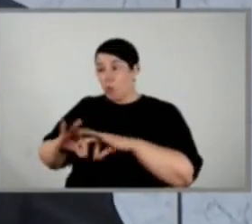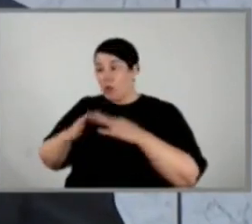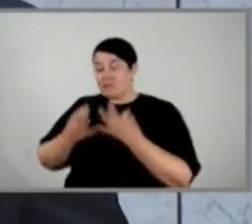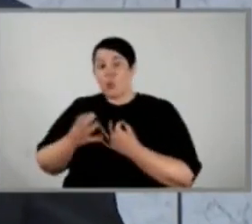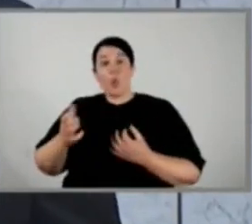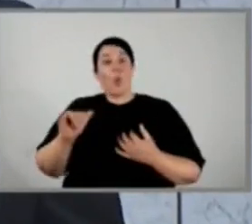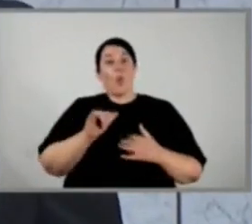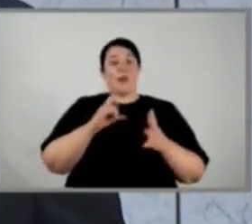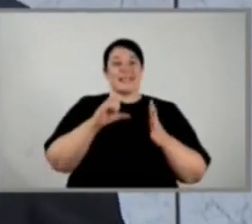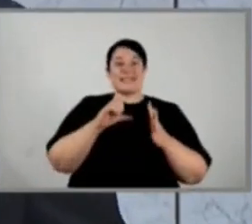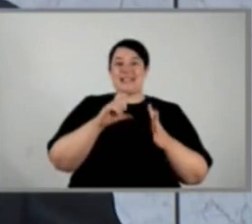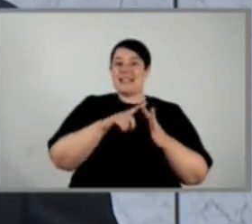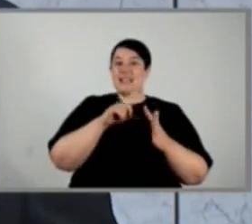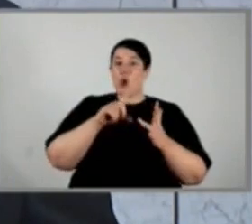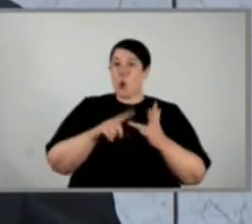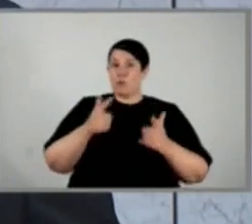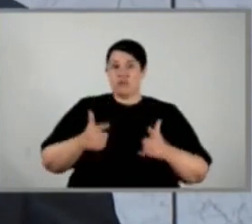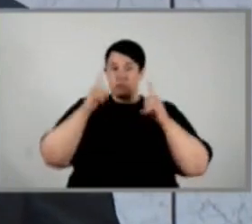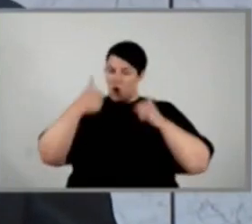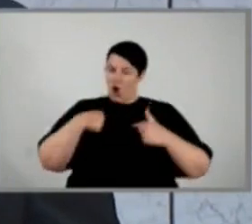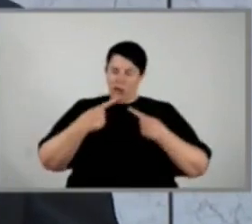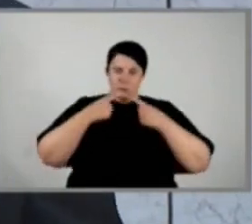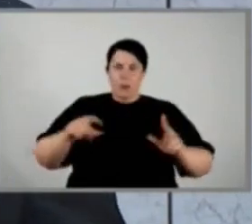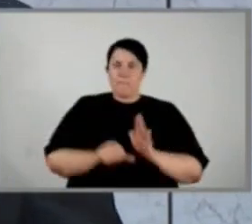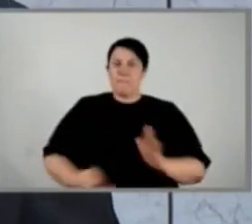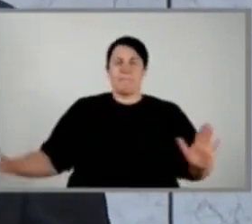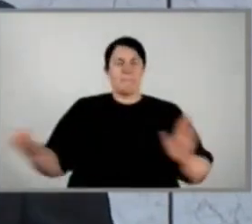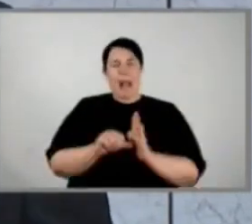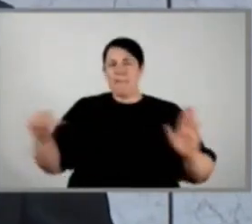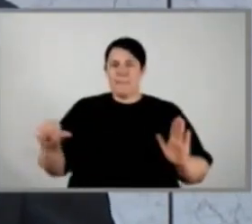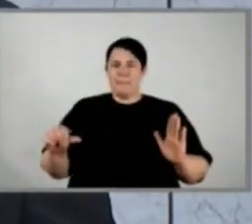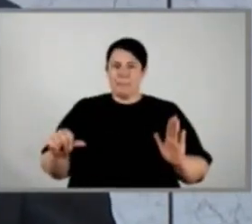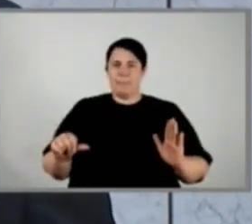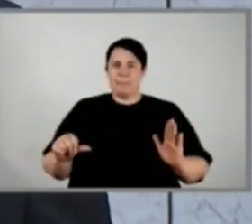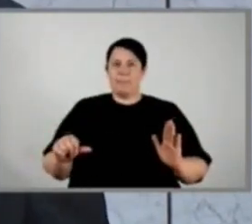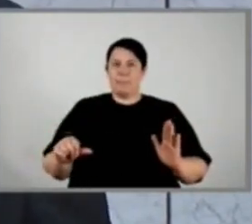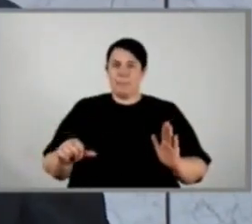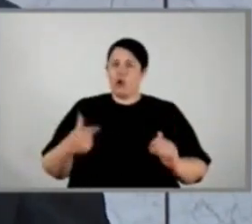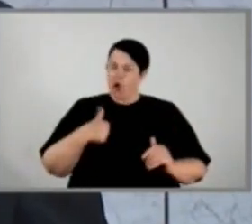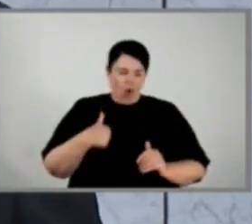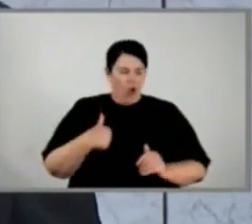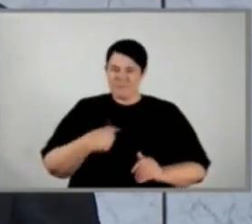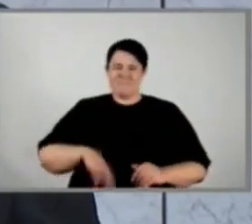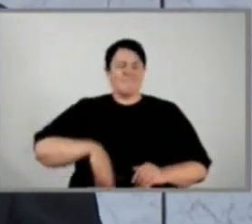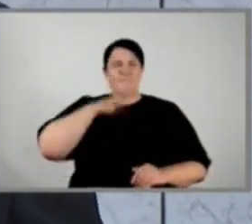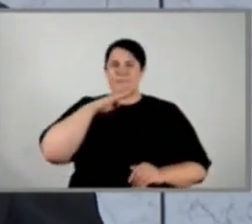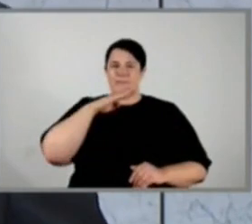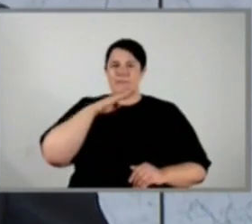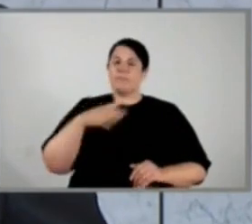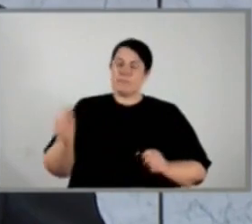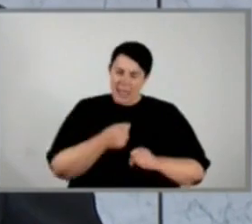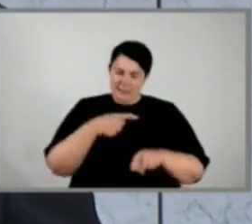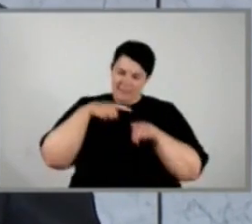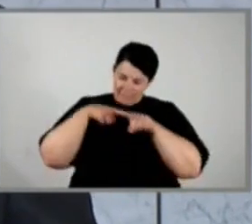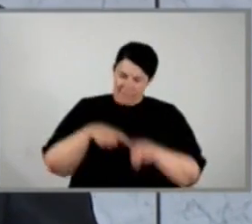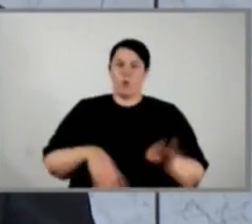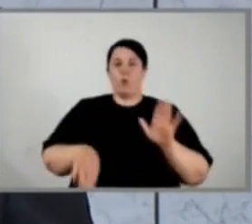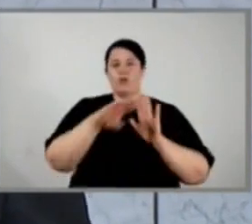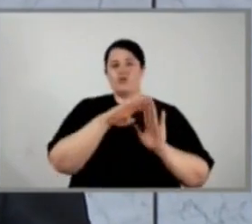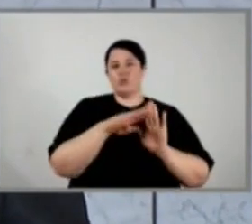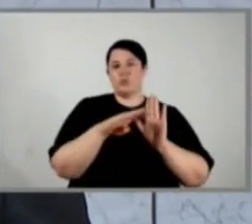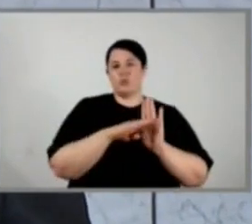that didn't get my message yesterday. I think they got it with a rocket. And so my advice to them